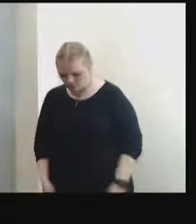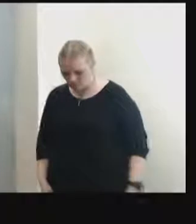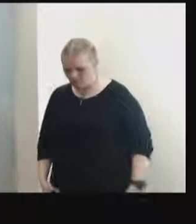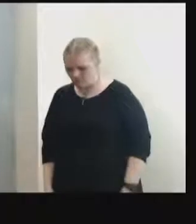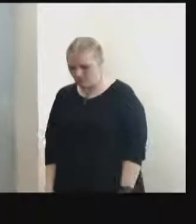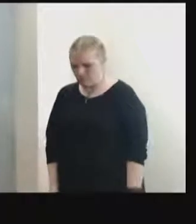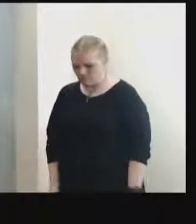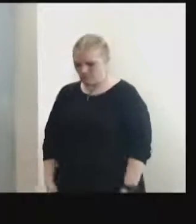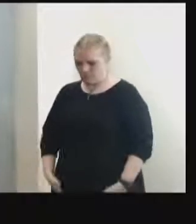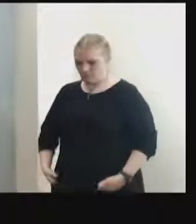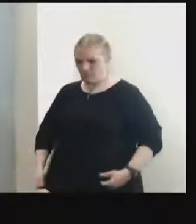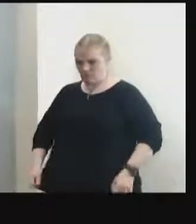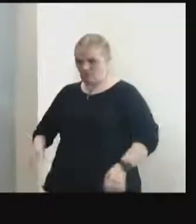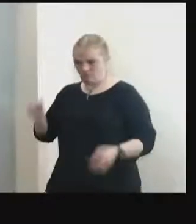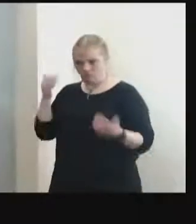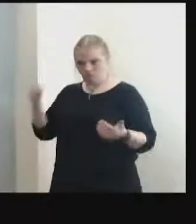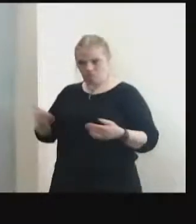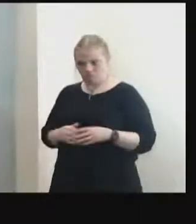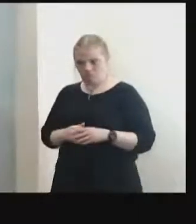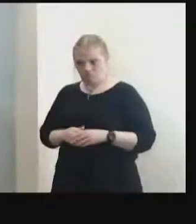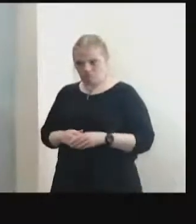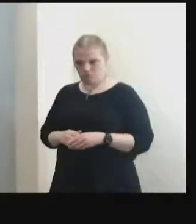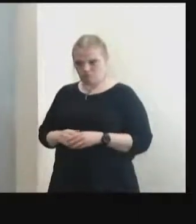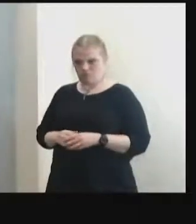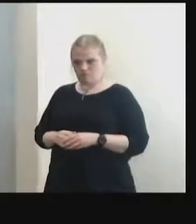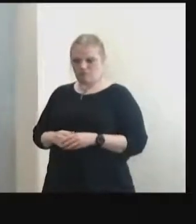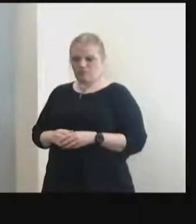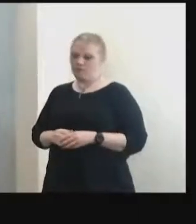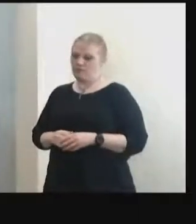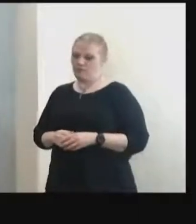Yeah. Go ahead.